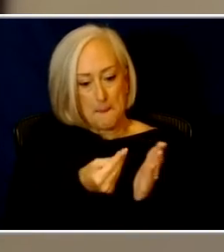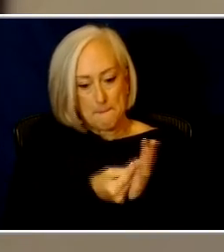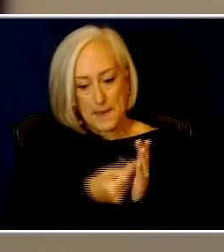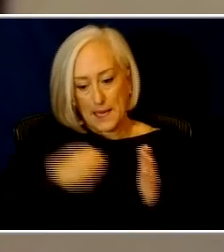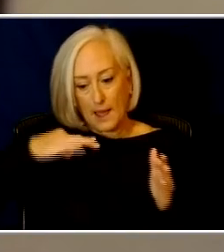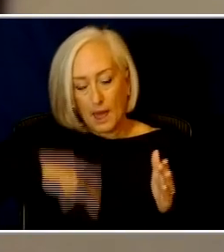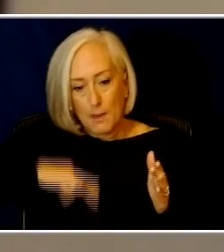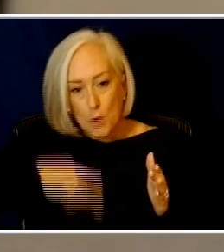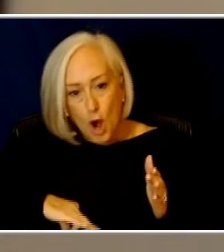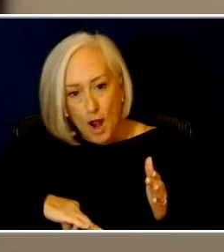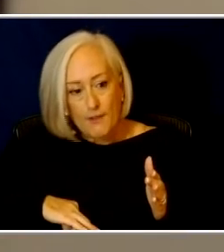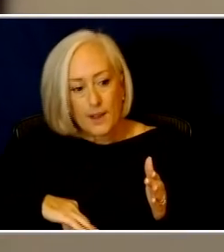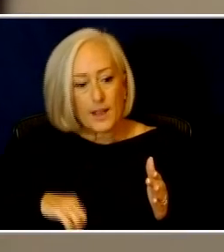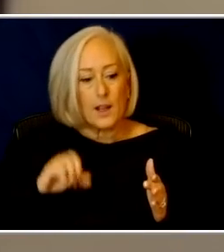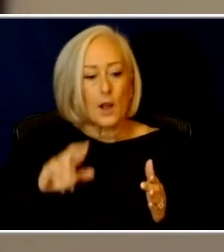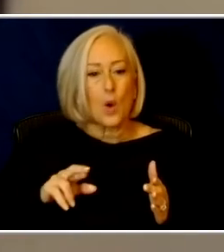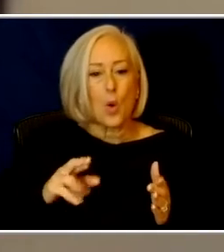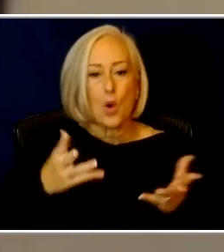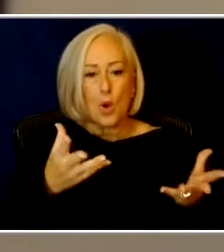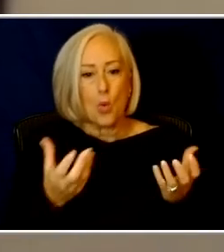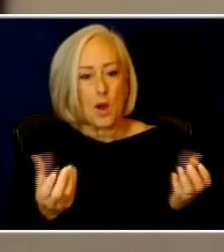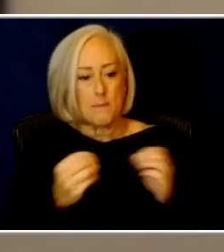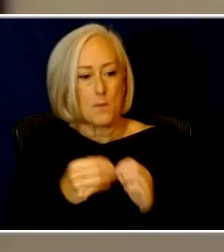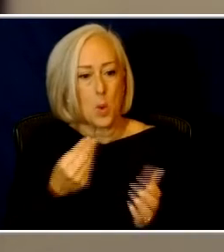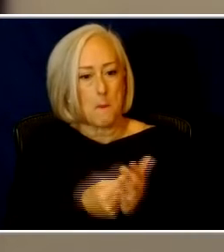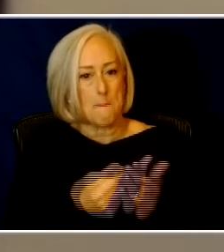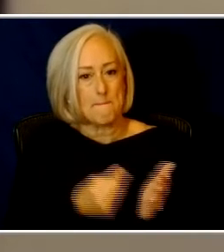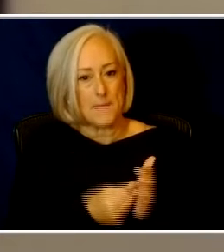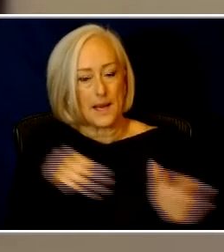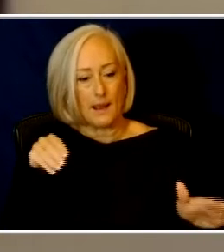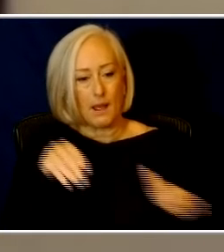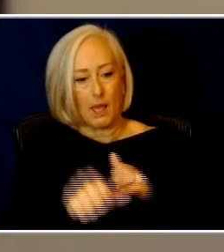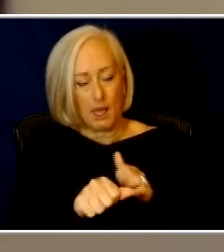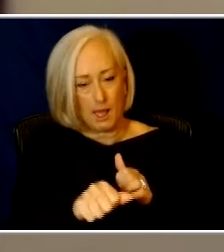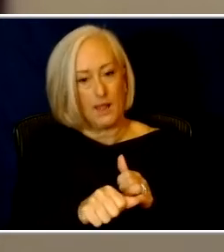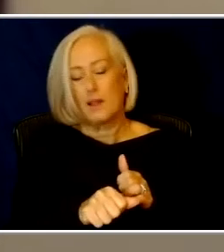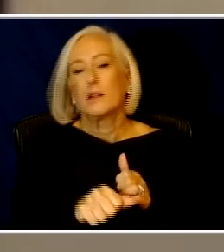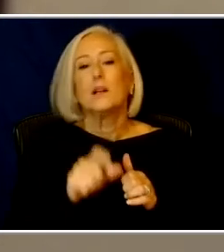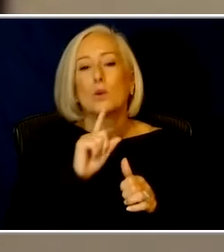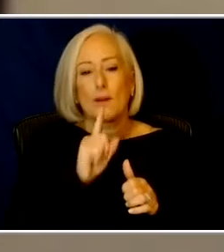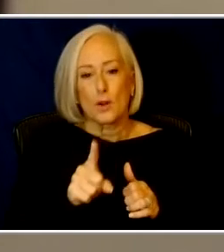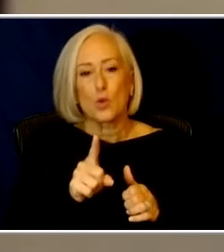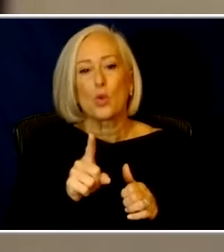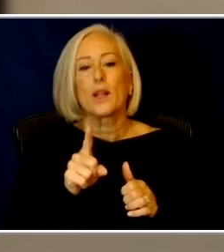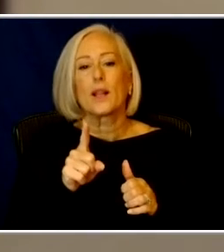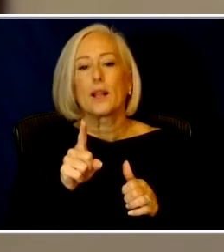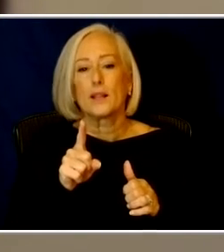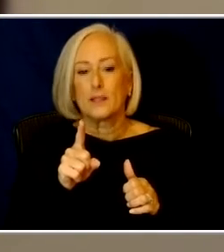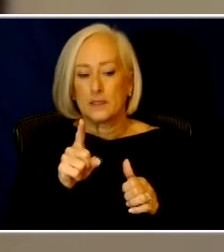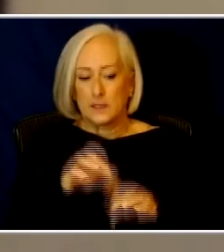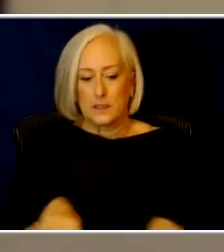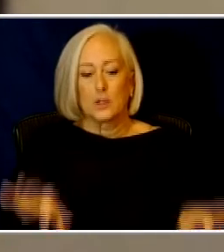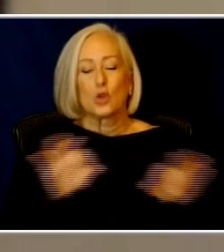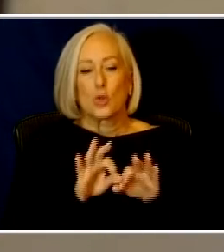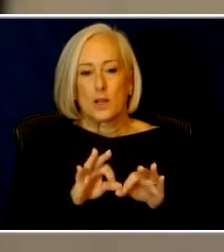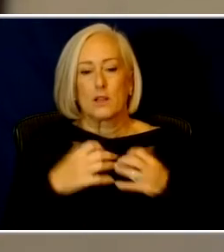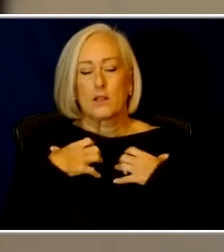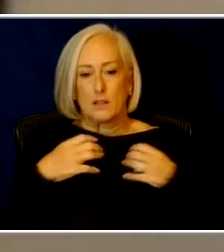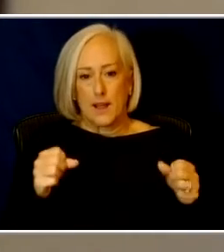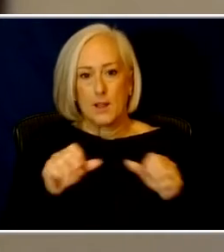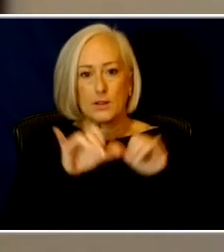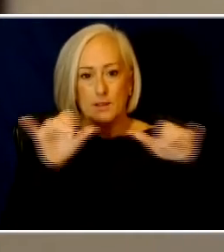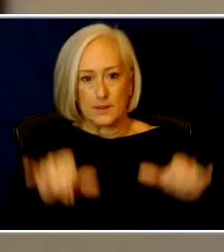trying to get higher reimbursement, whatever. We have a real critical healthcare infrastructure that needs to be supported at a very basic